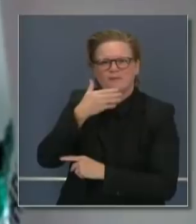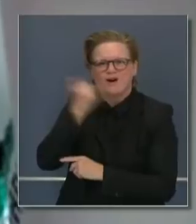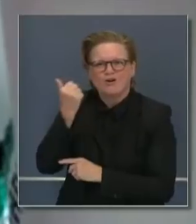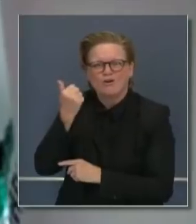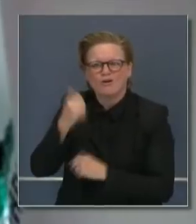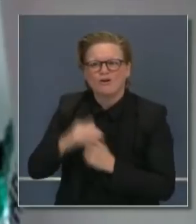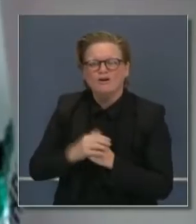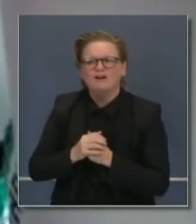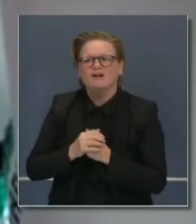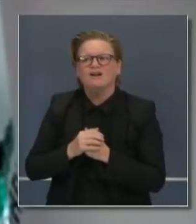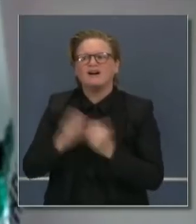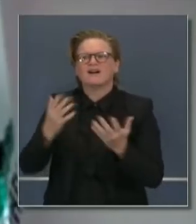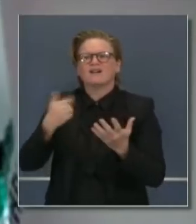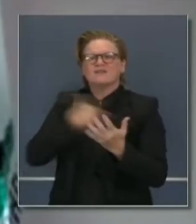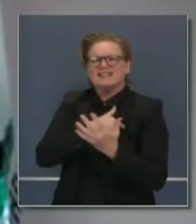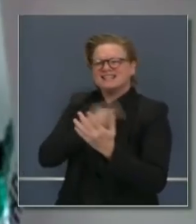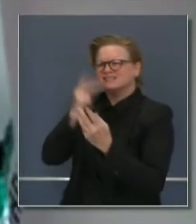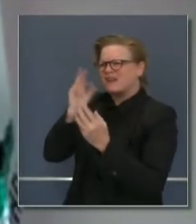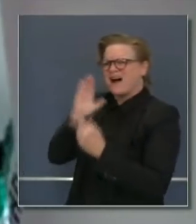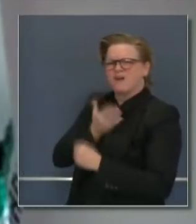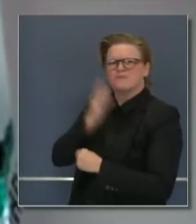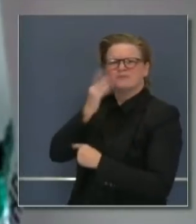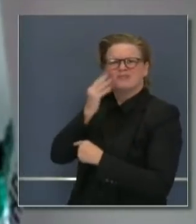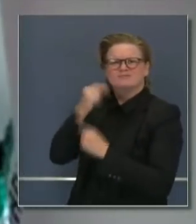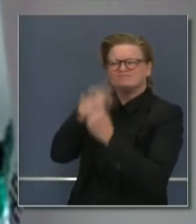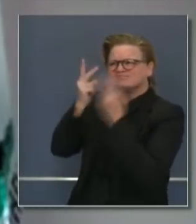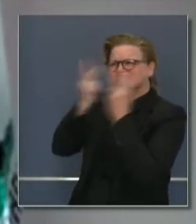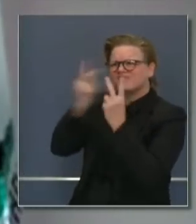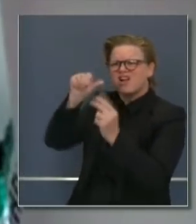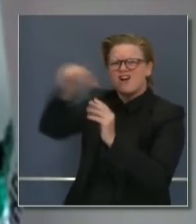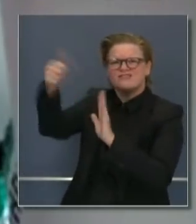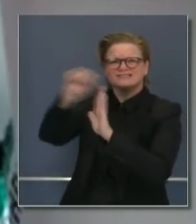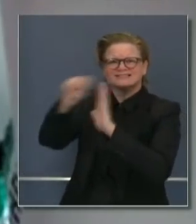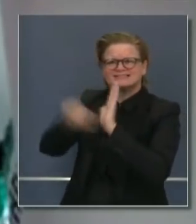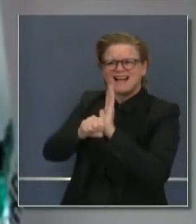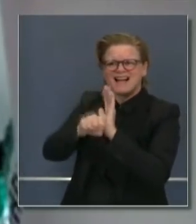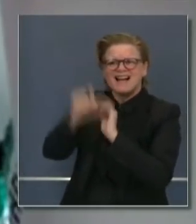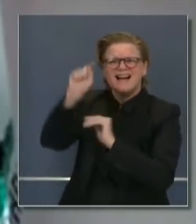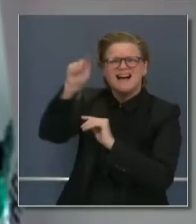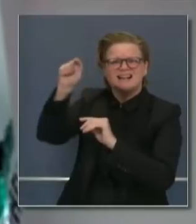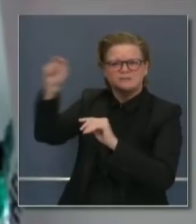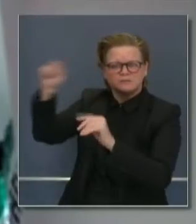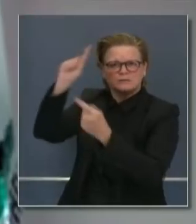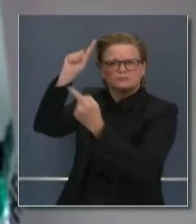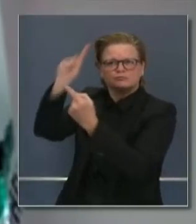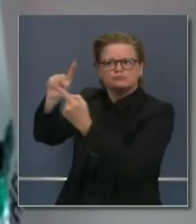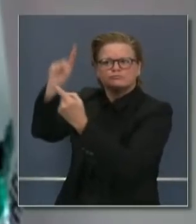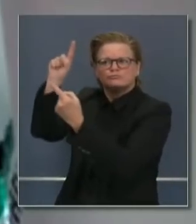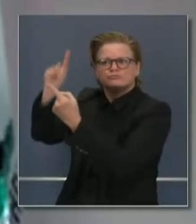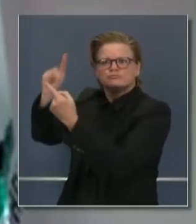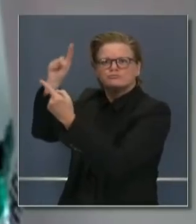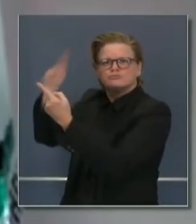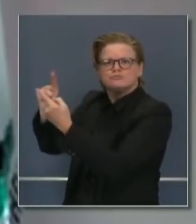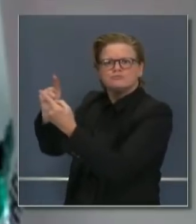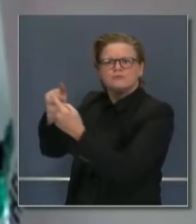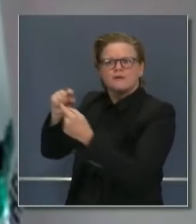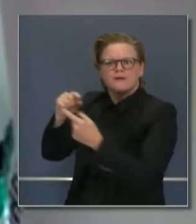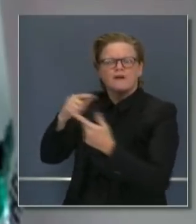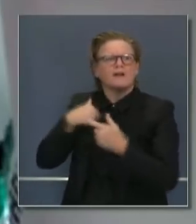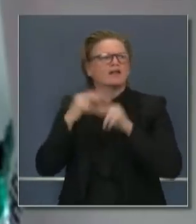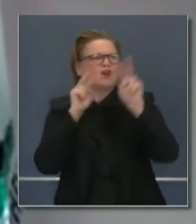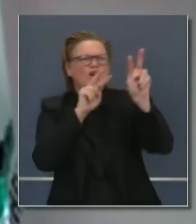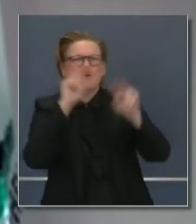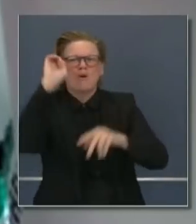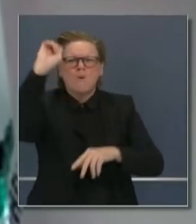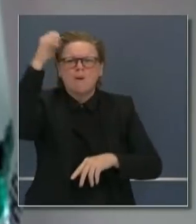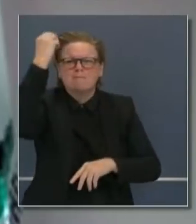states achieve similar reductions in transmission. And frankly, we look to Europe. They've always been a couple of weeks, if